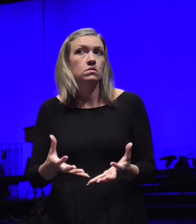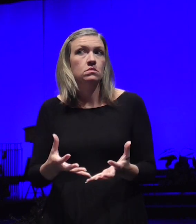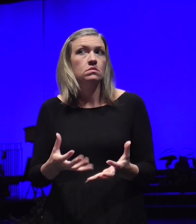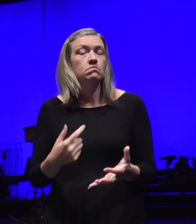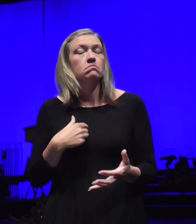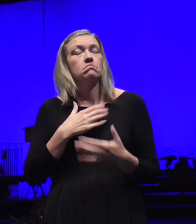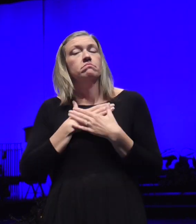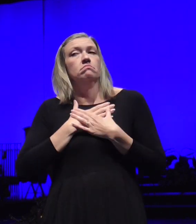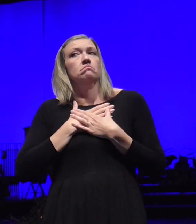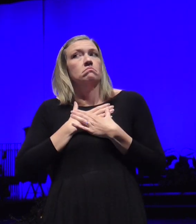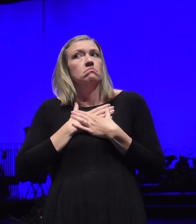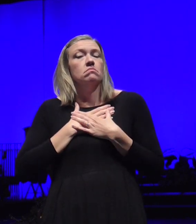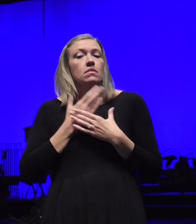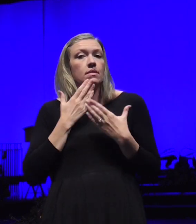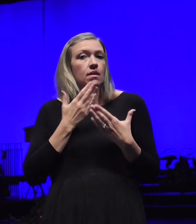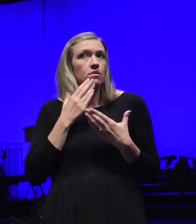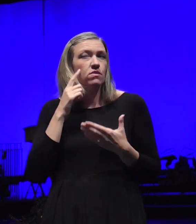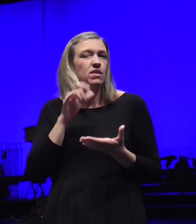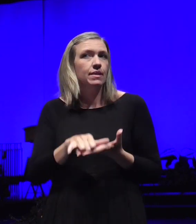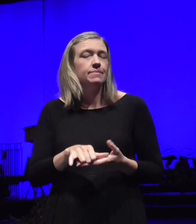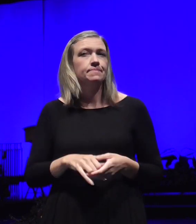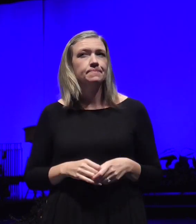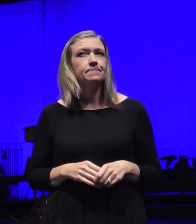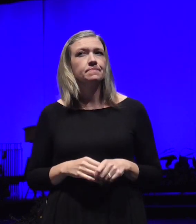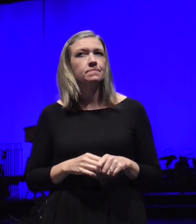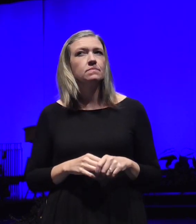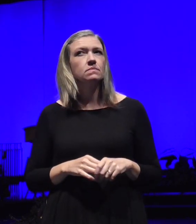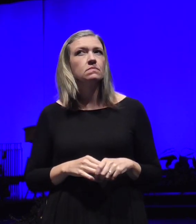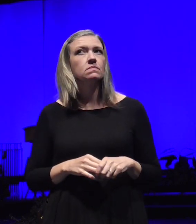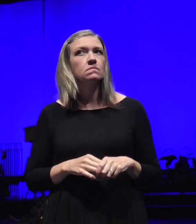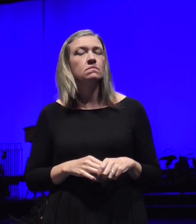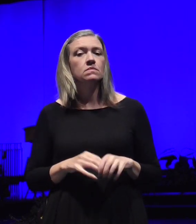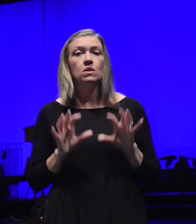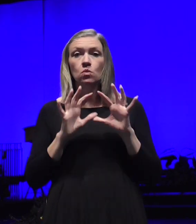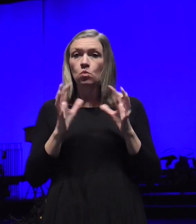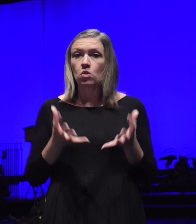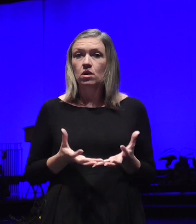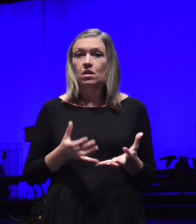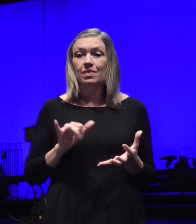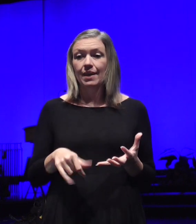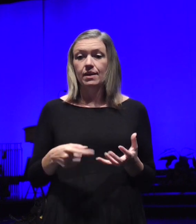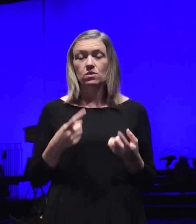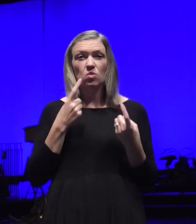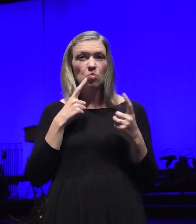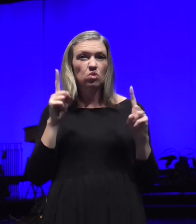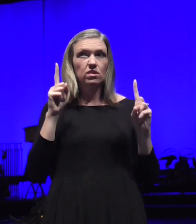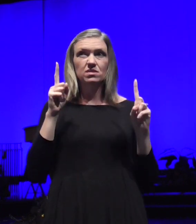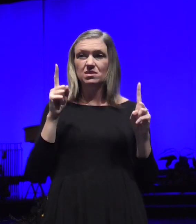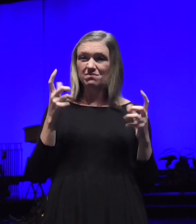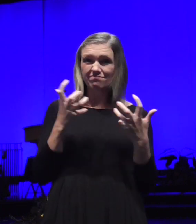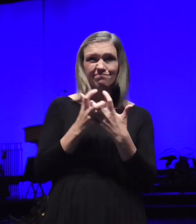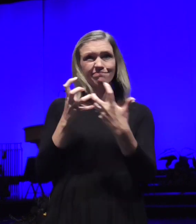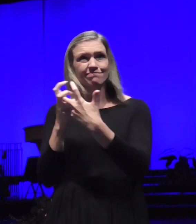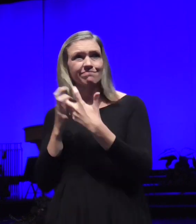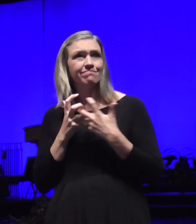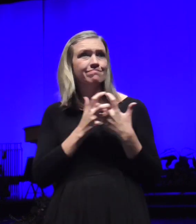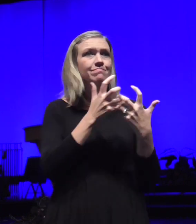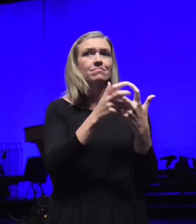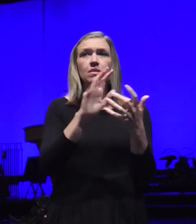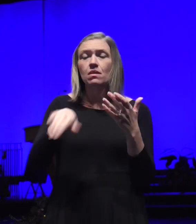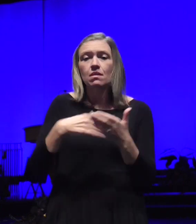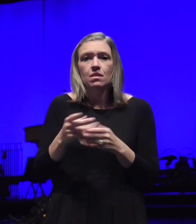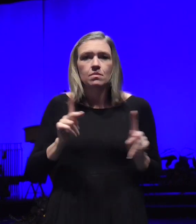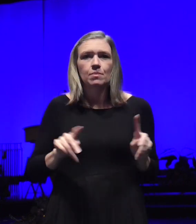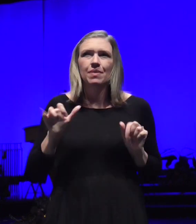for that. So the world that works for all, that's what we represent. And that's what